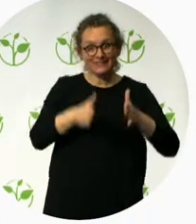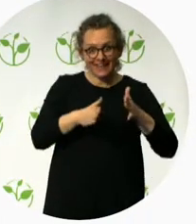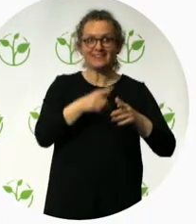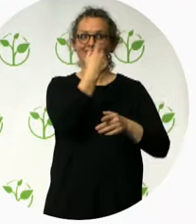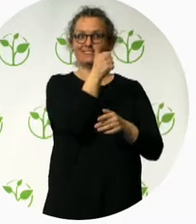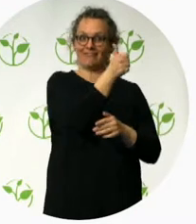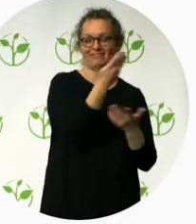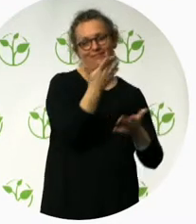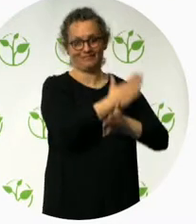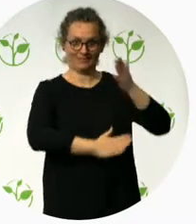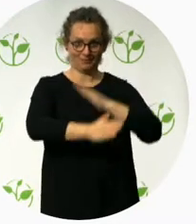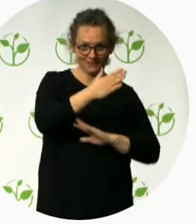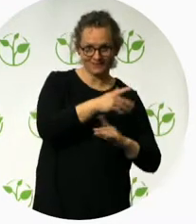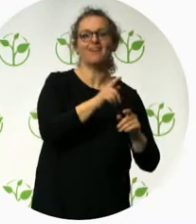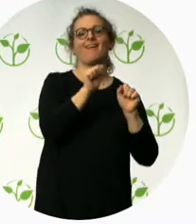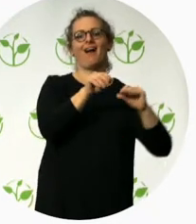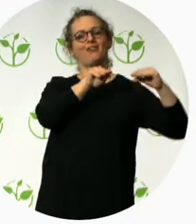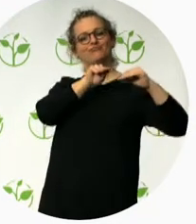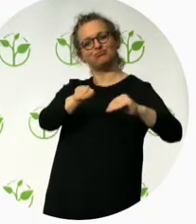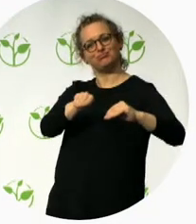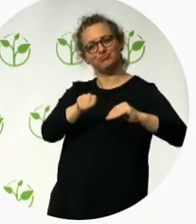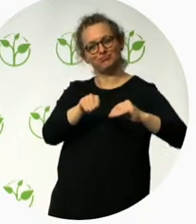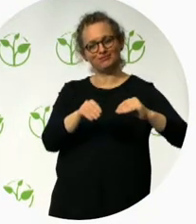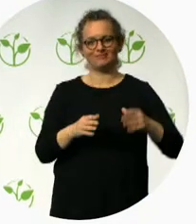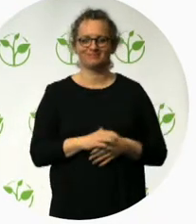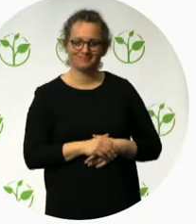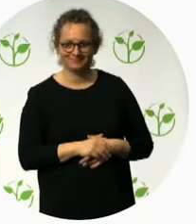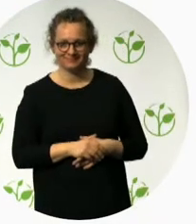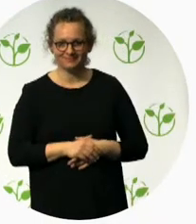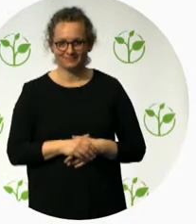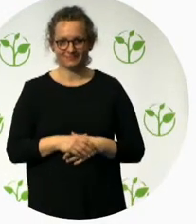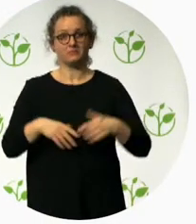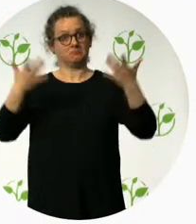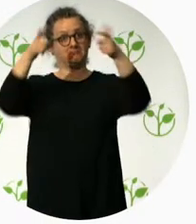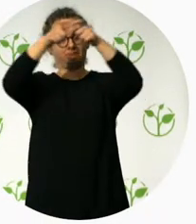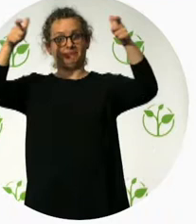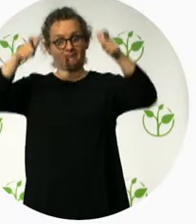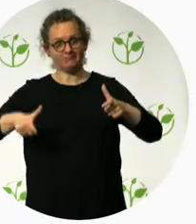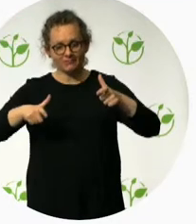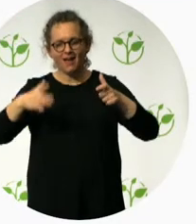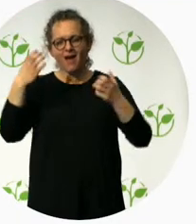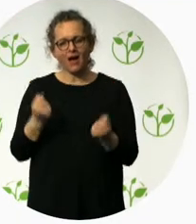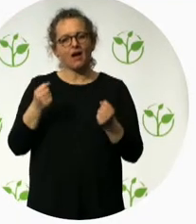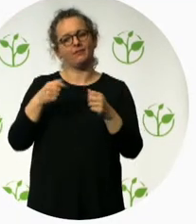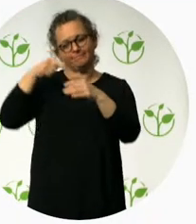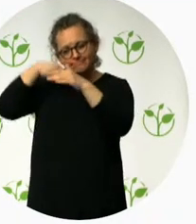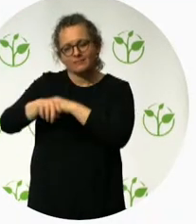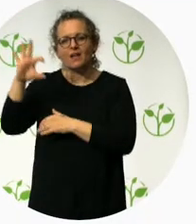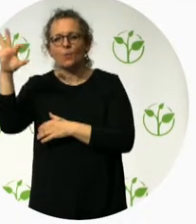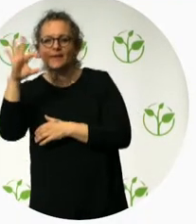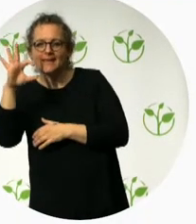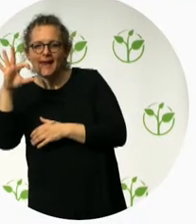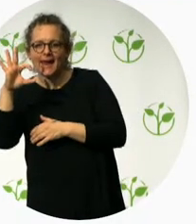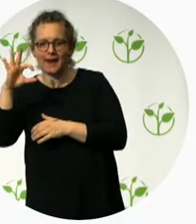Lanka, after, I mean, with my late husband's death last August, we seen some